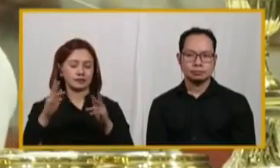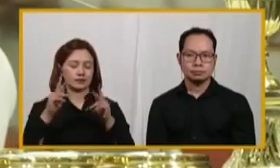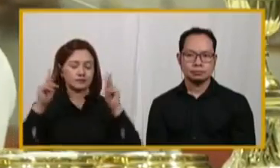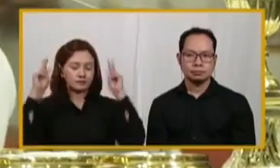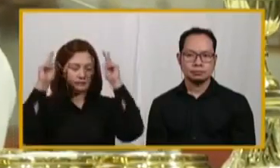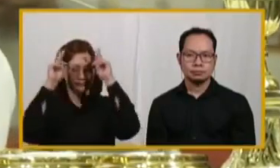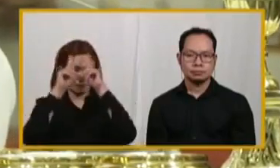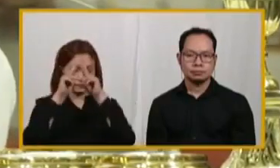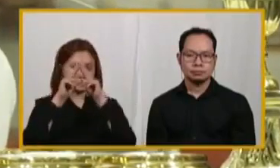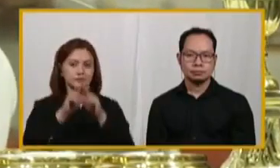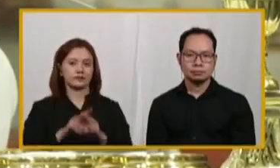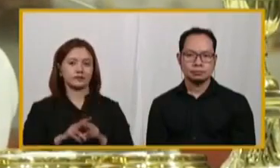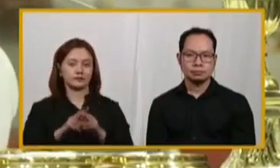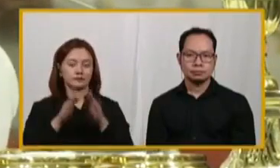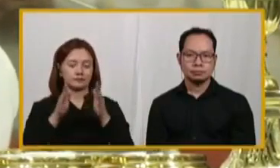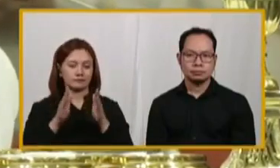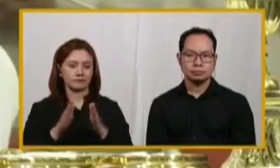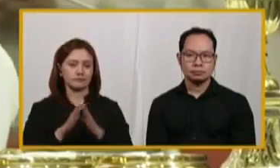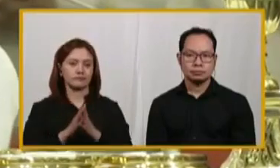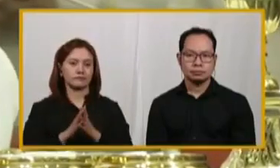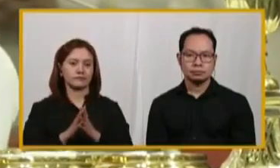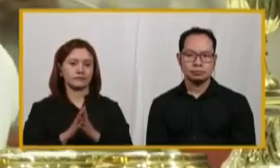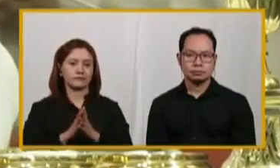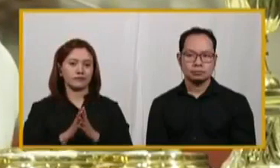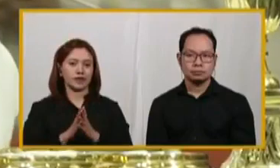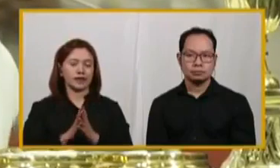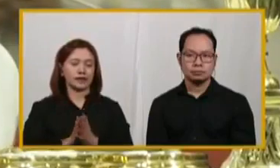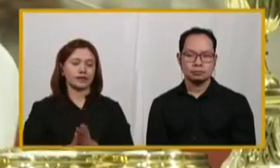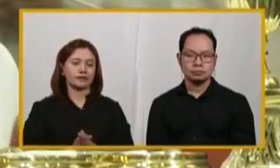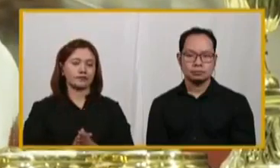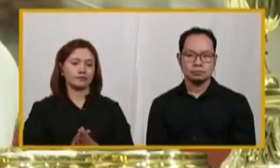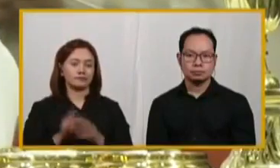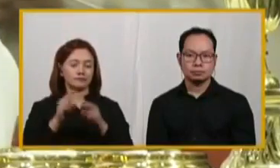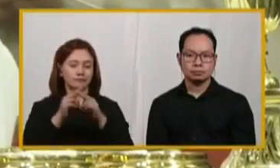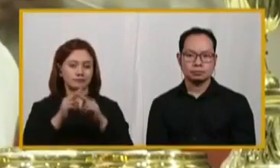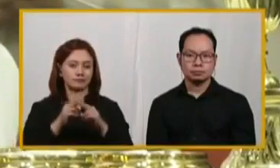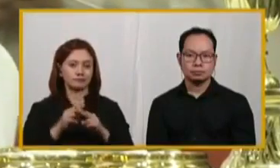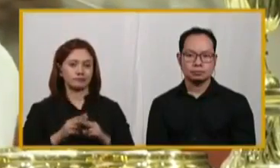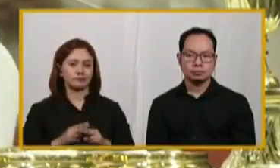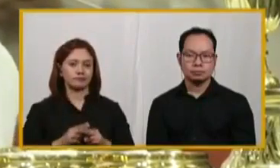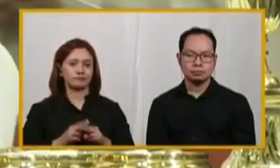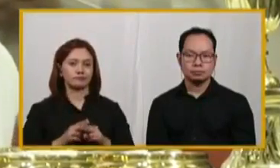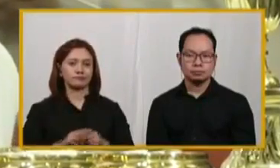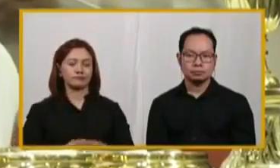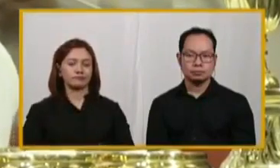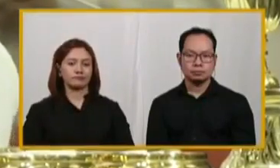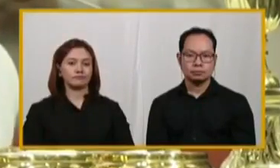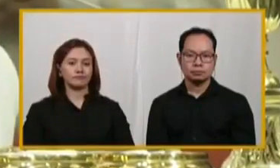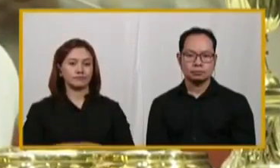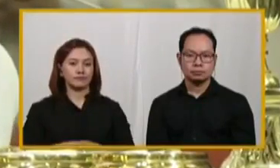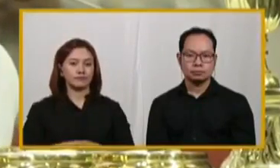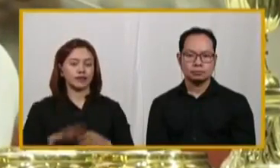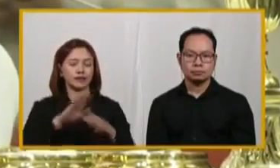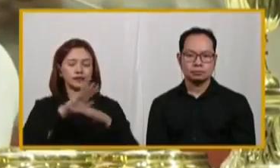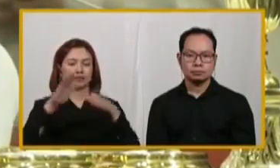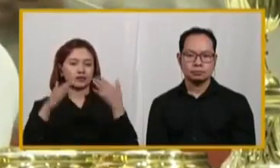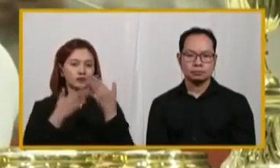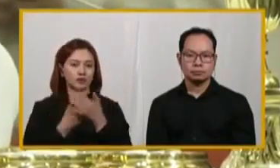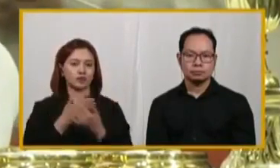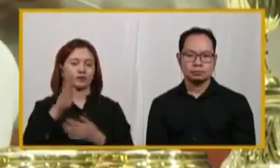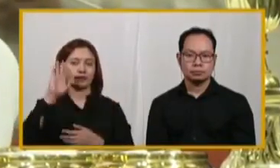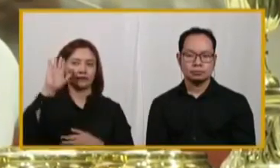Lawrence, Chrysogonus, John and Paul, Cosmas, and Damian, and all your